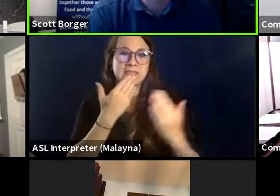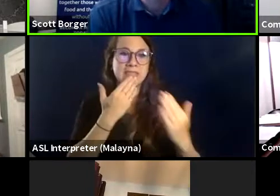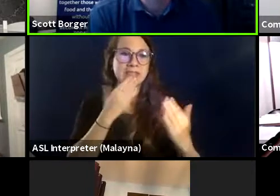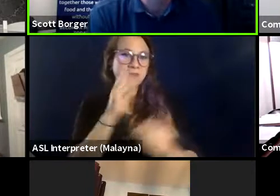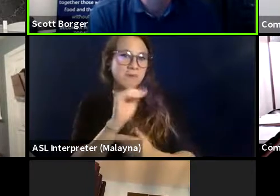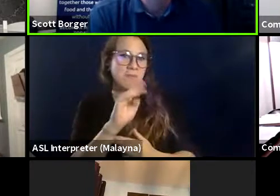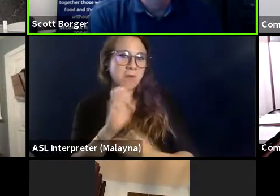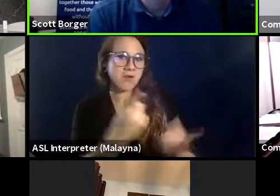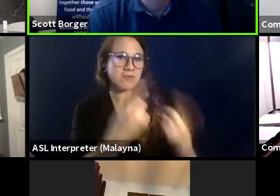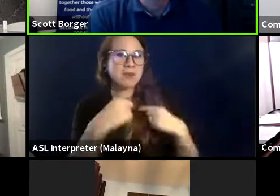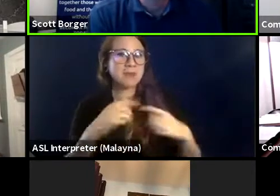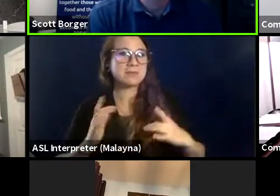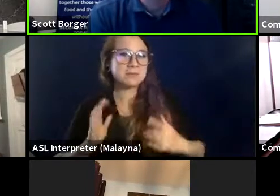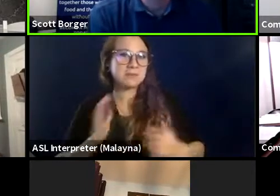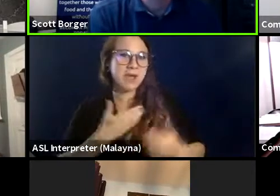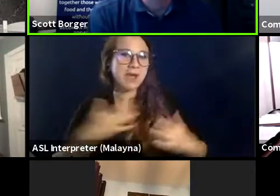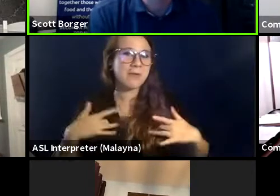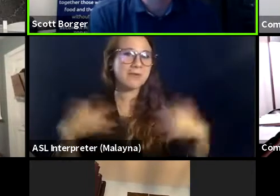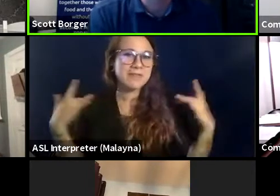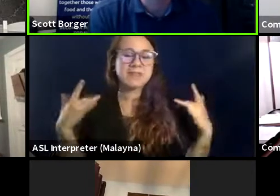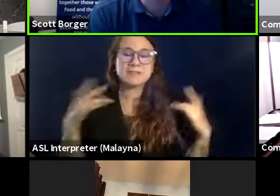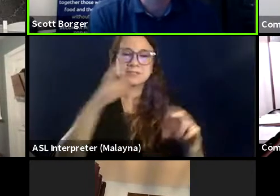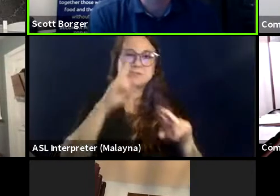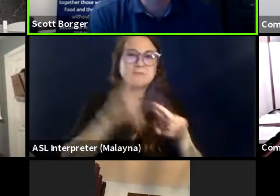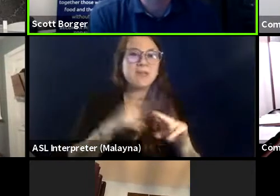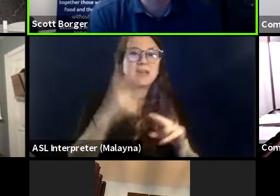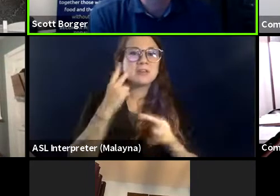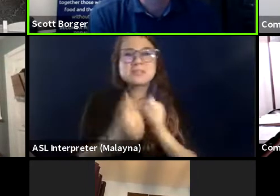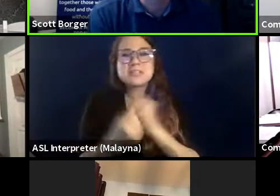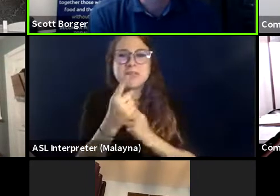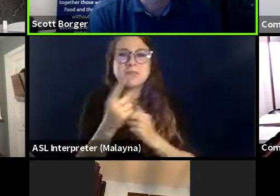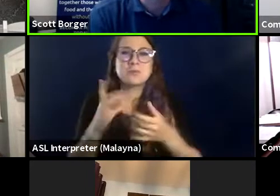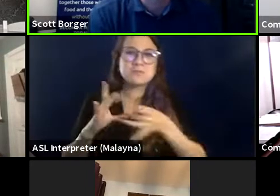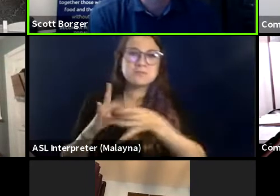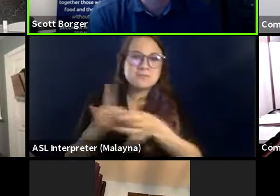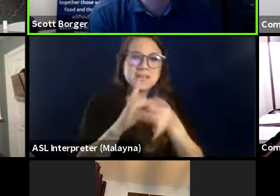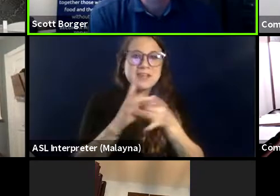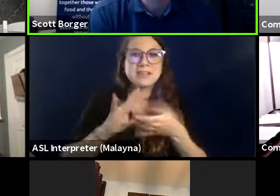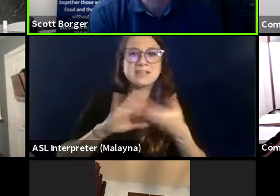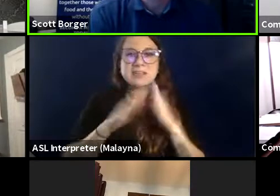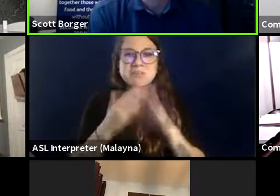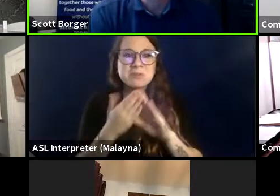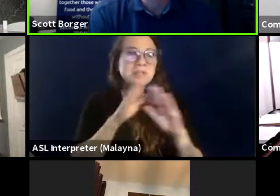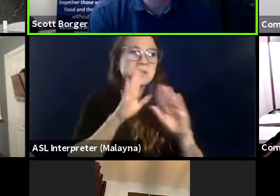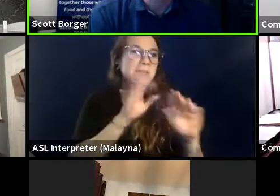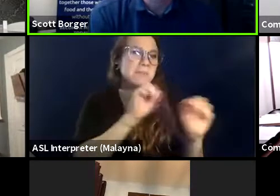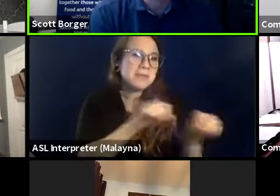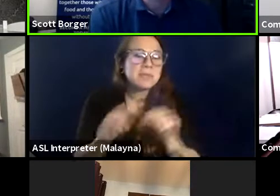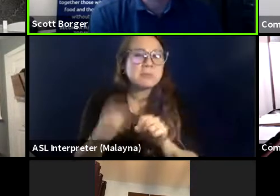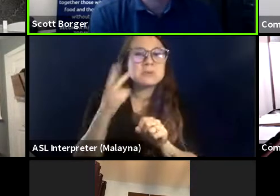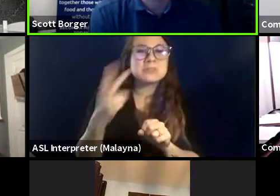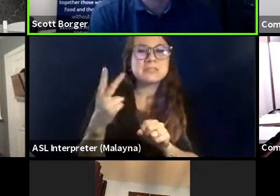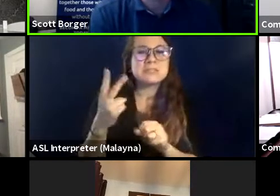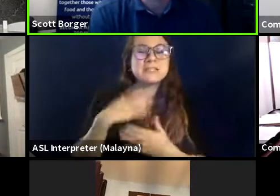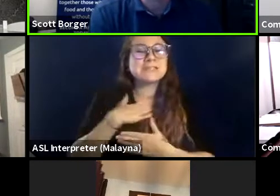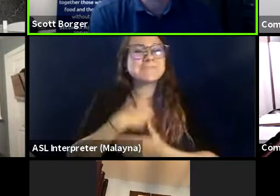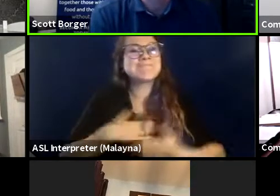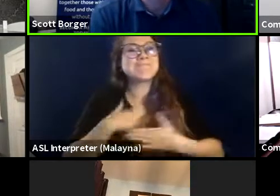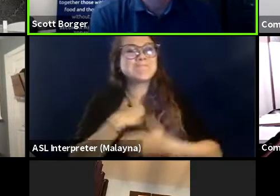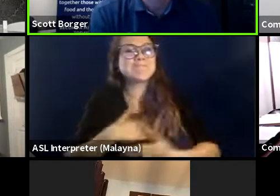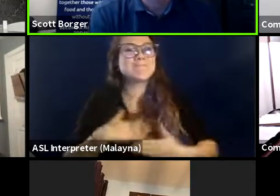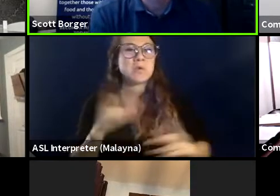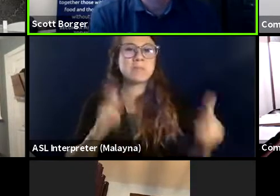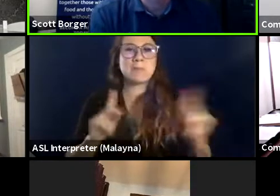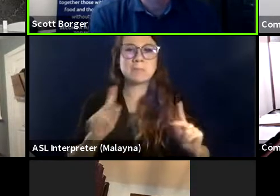event. It was so fun to see everybody there connecting in the community and to be able to see kind of the joy of just being able to come